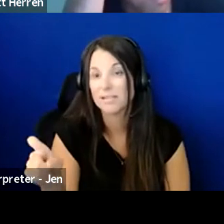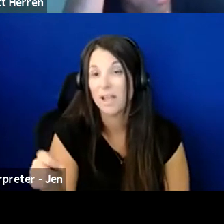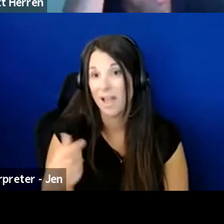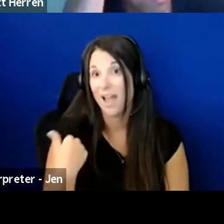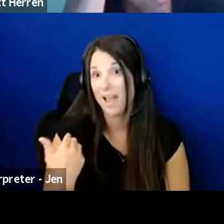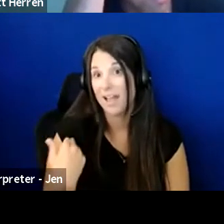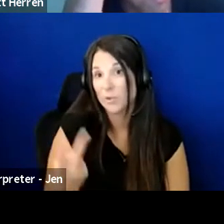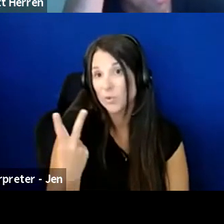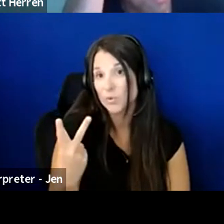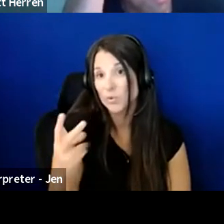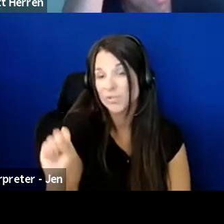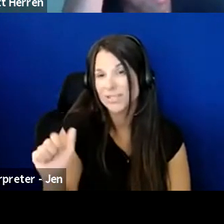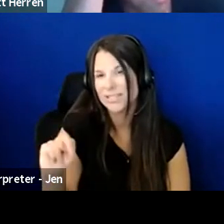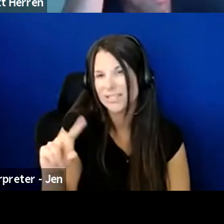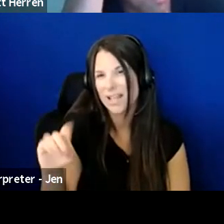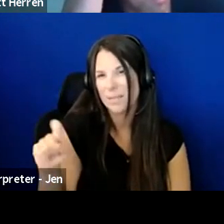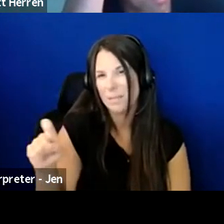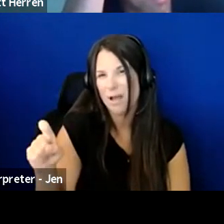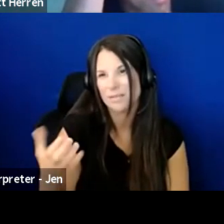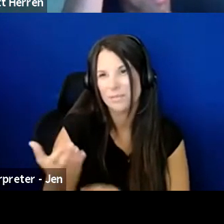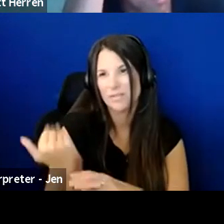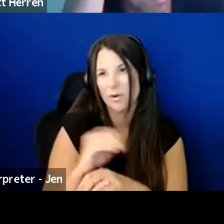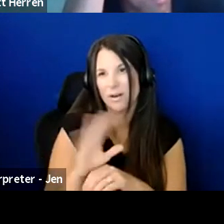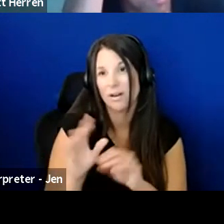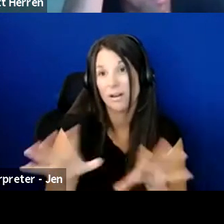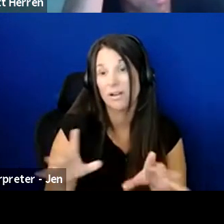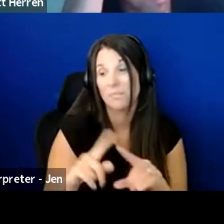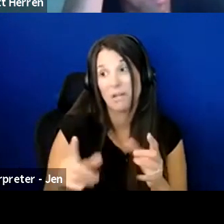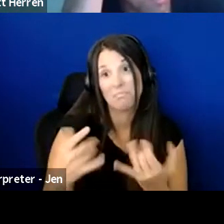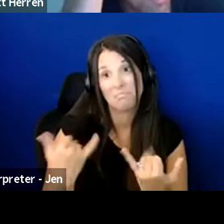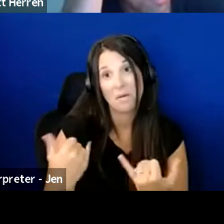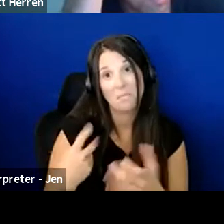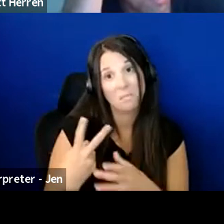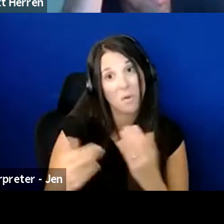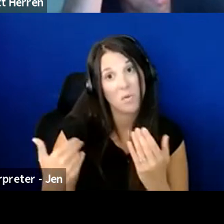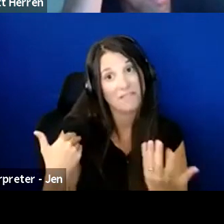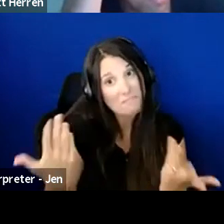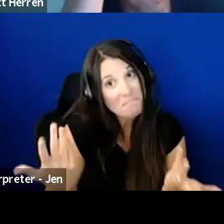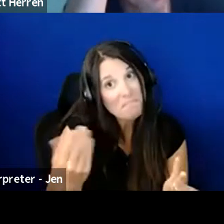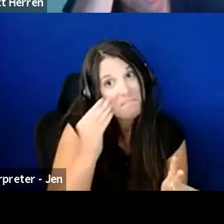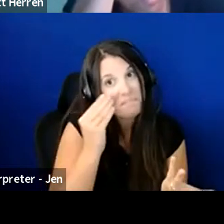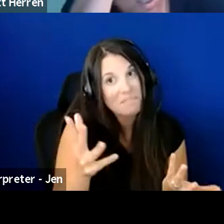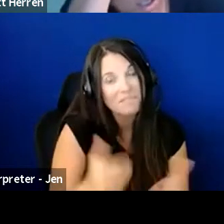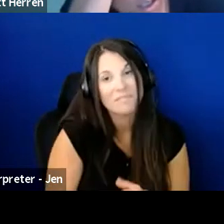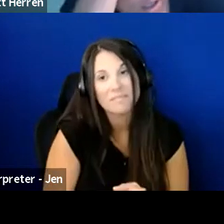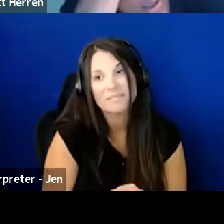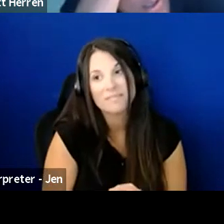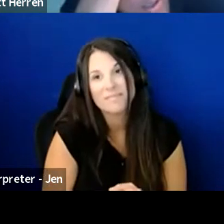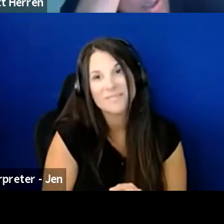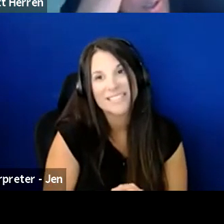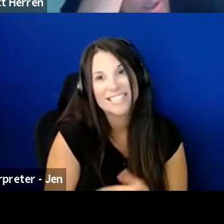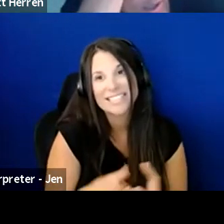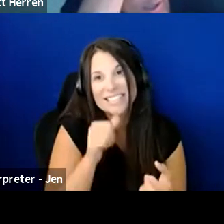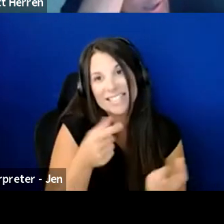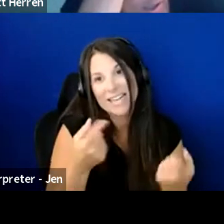never were taken away. One didn't disappear. I still have both. So I think that just let you know that that didn't disappear.